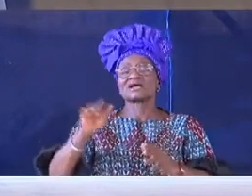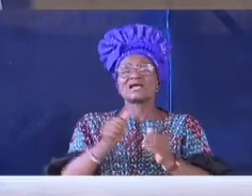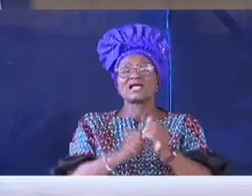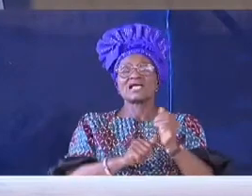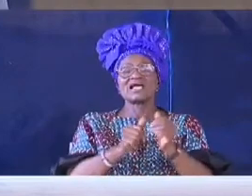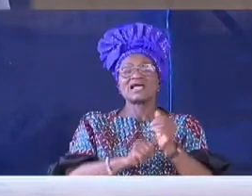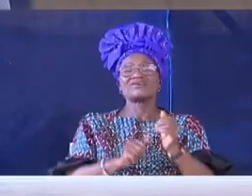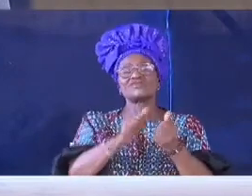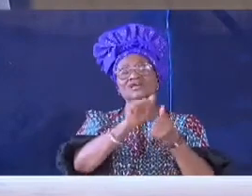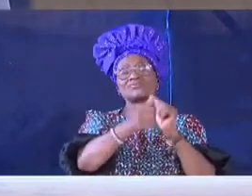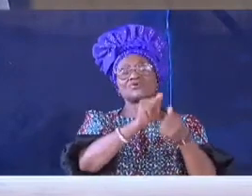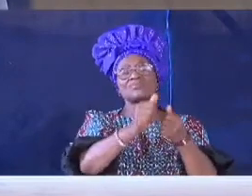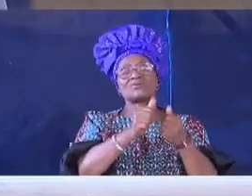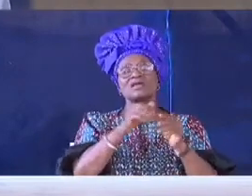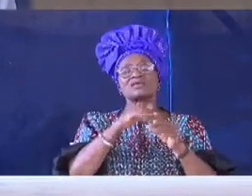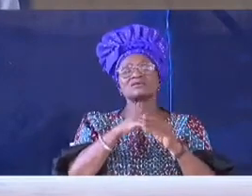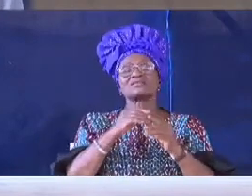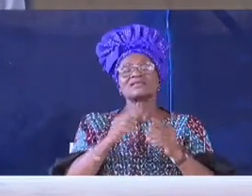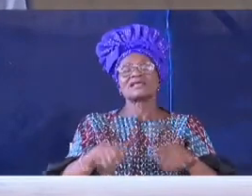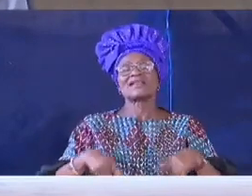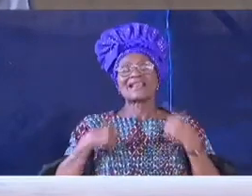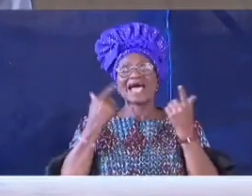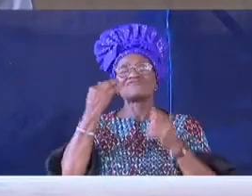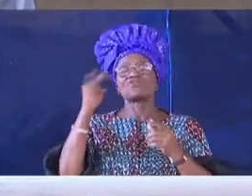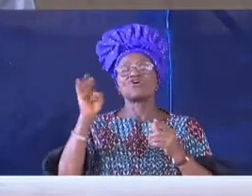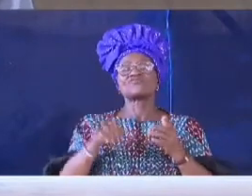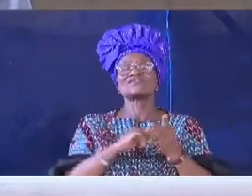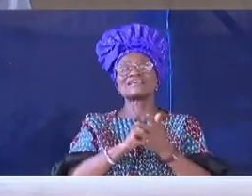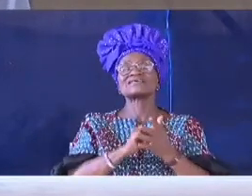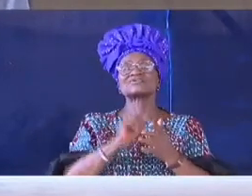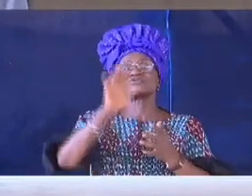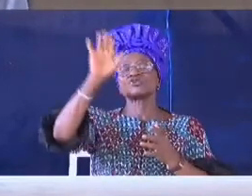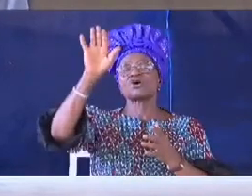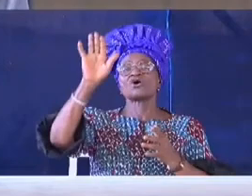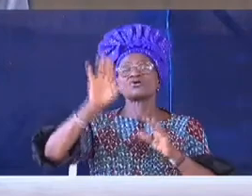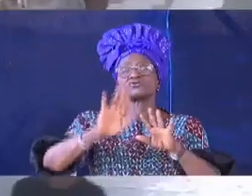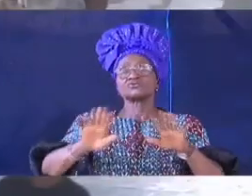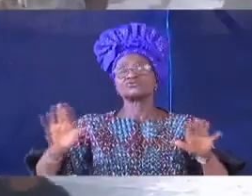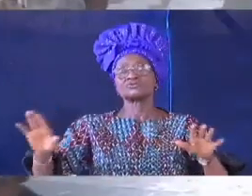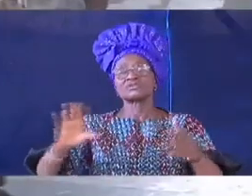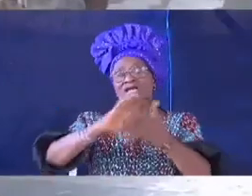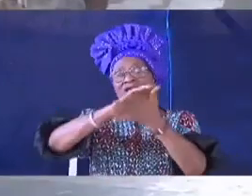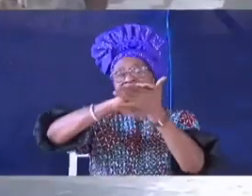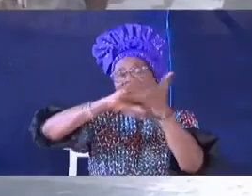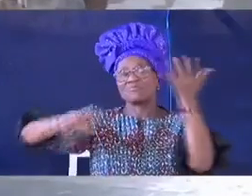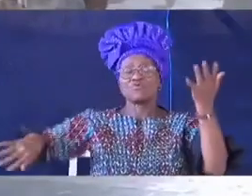every problem in the life of these your children, remove.